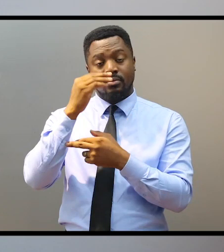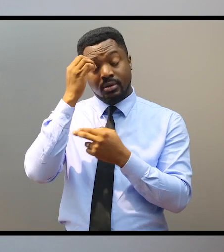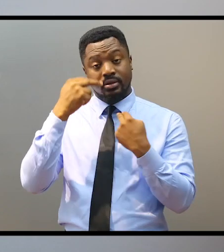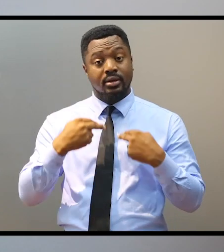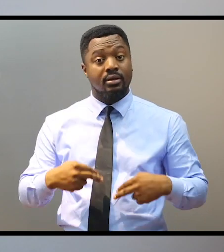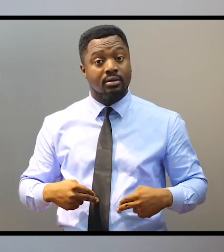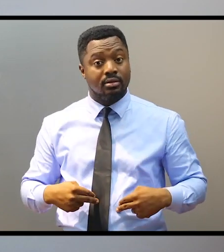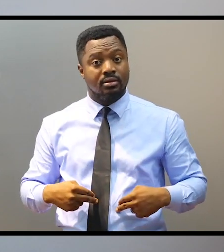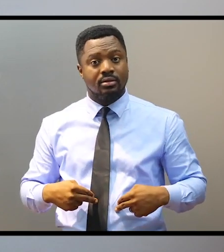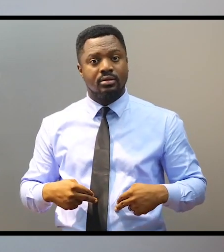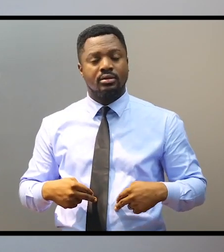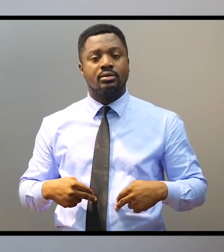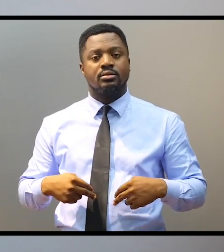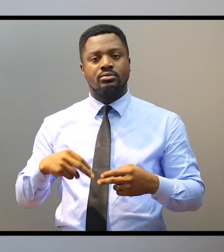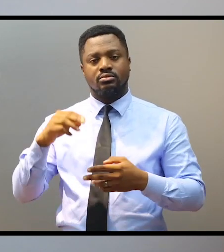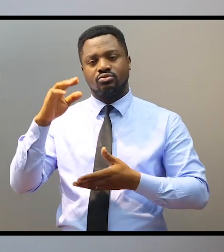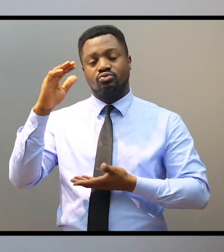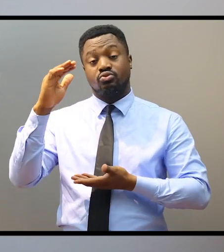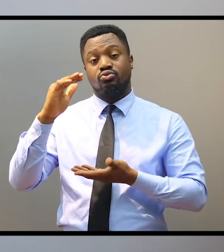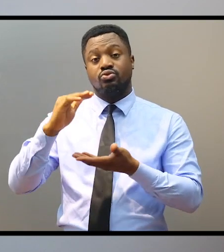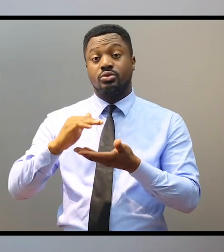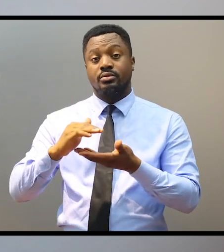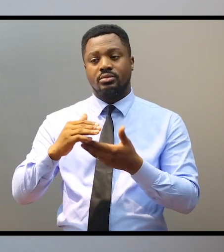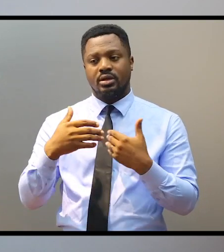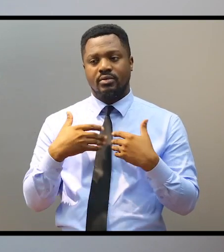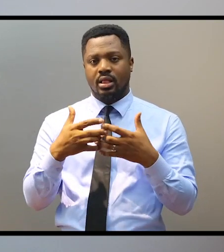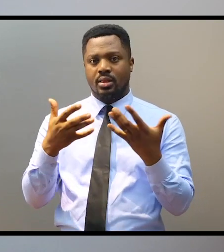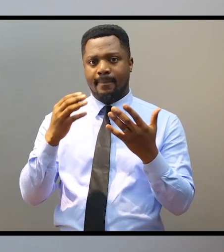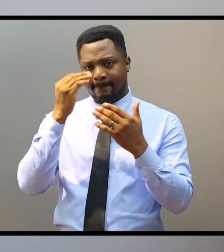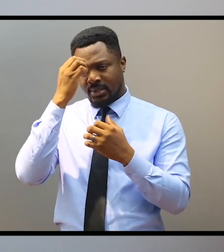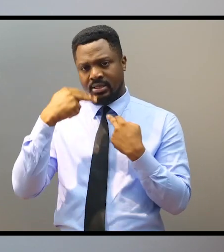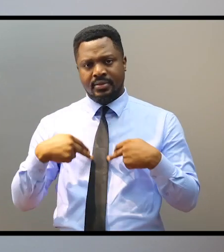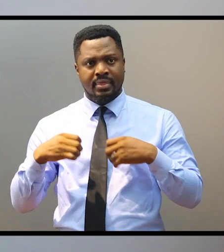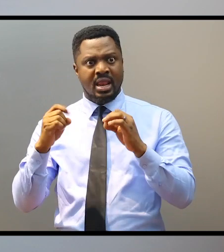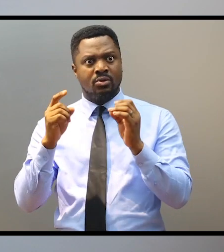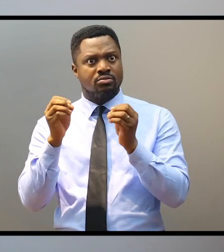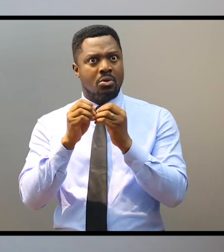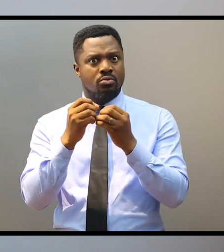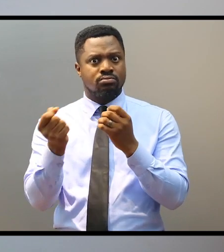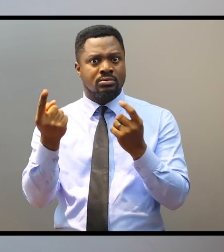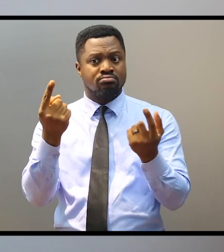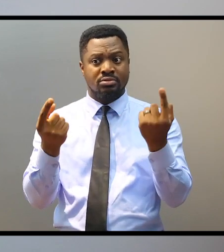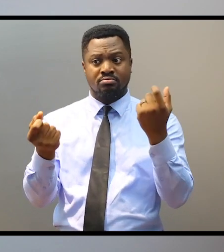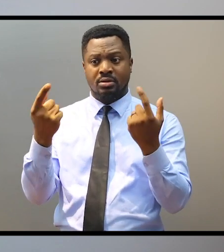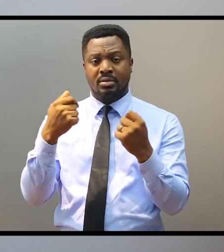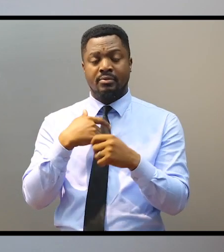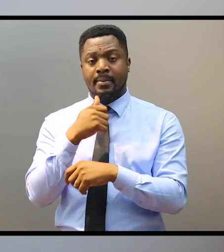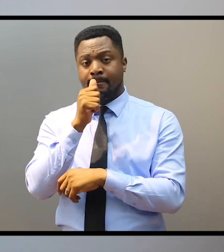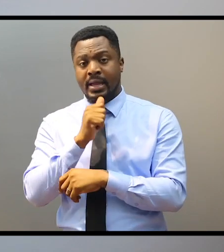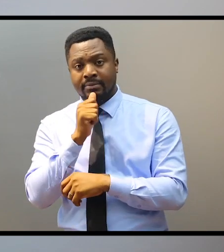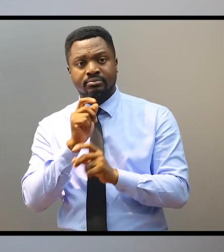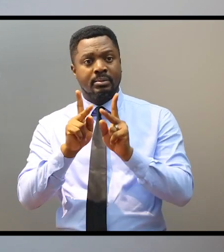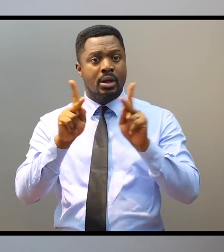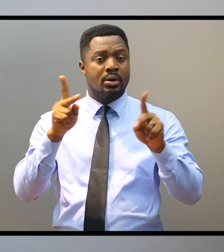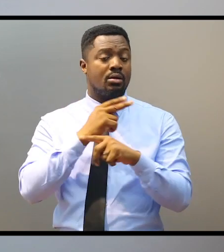mental health is reducing. There's a lot of mental health education going on. There are both